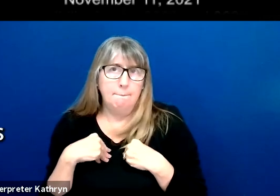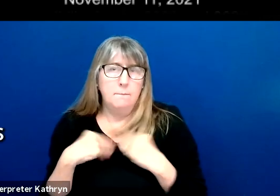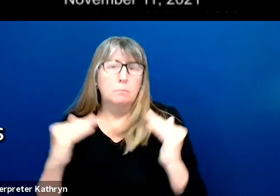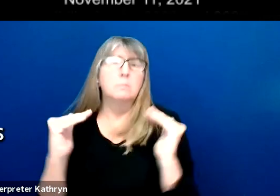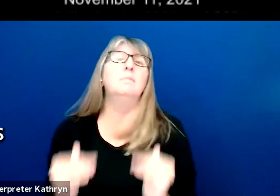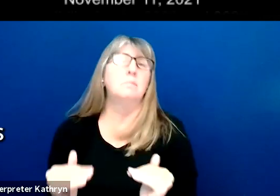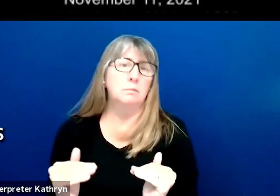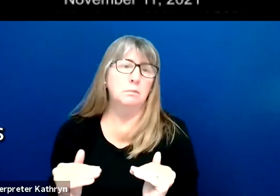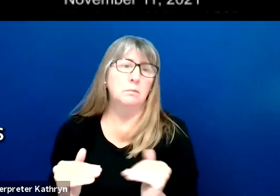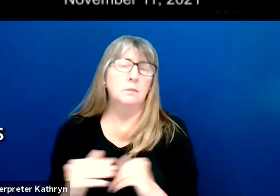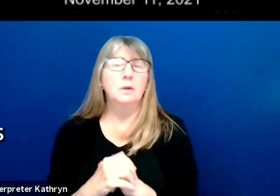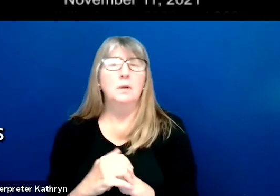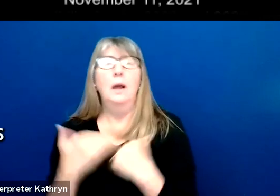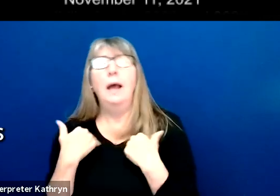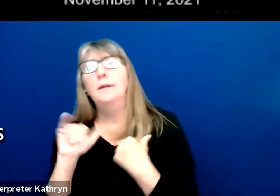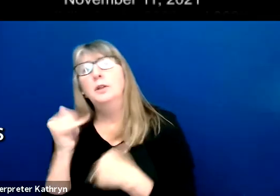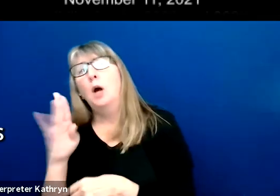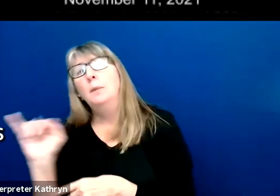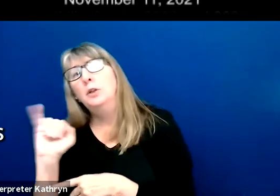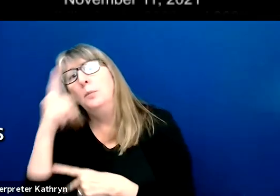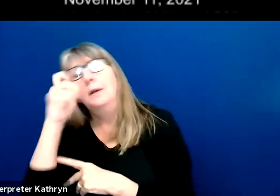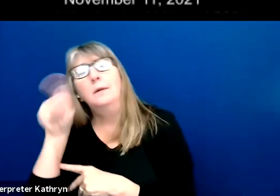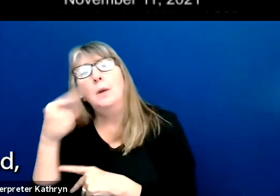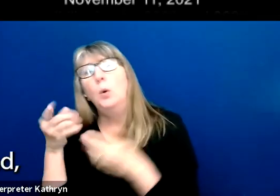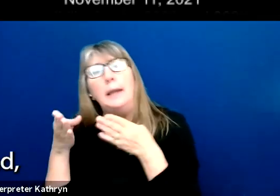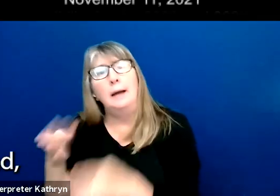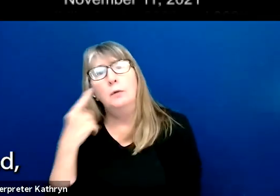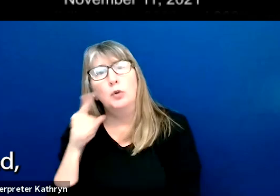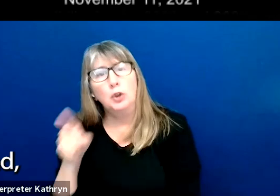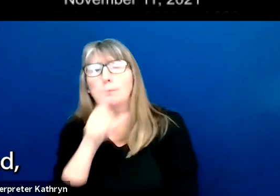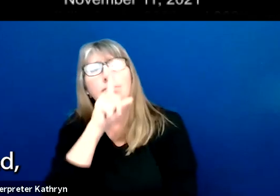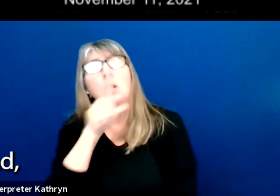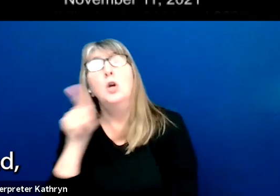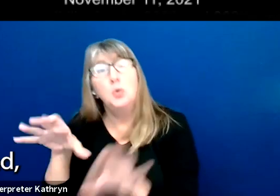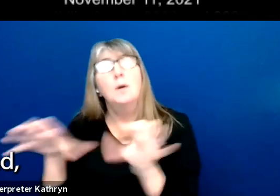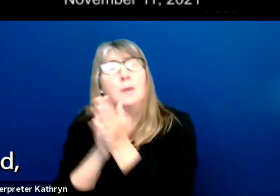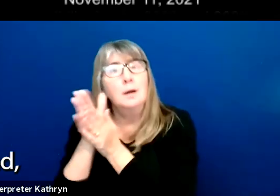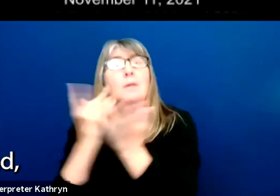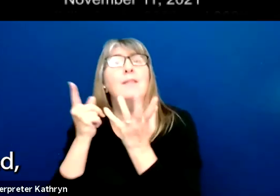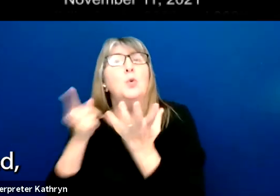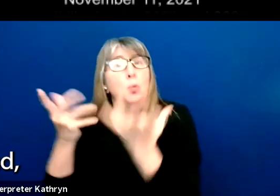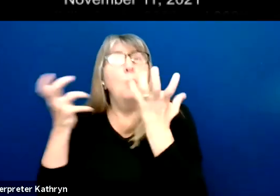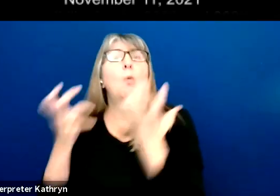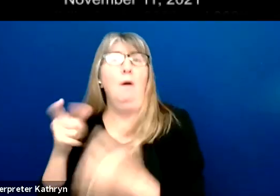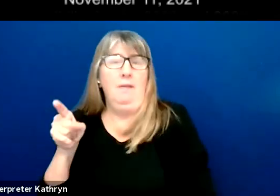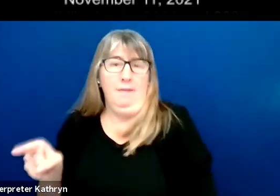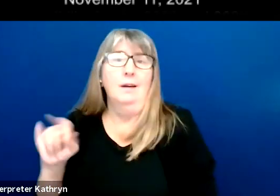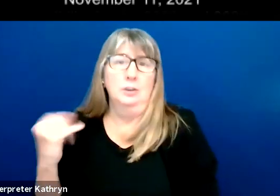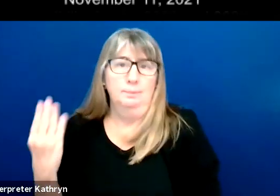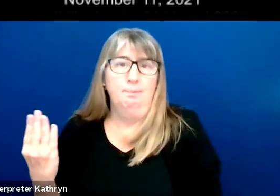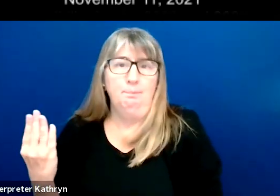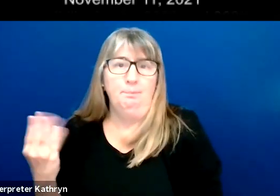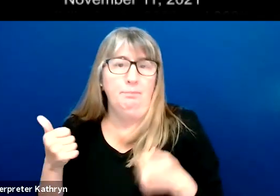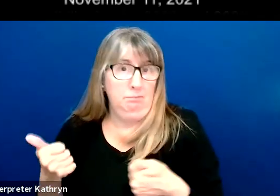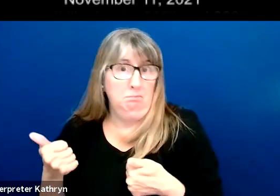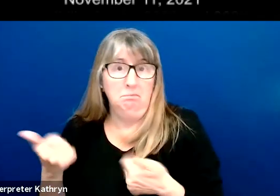having an insurance job because that's the only avenue open to you. You should do that because that's what you want to do. And sort